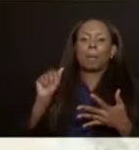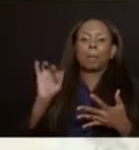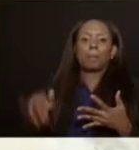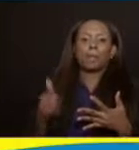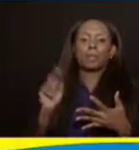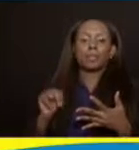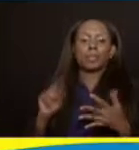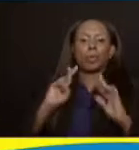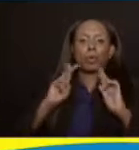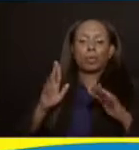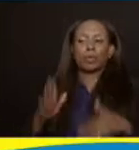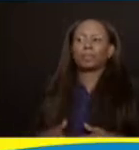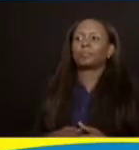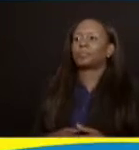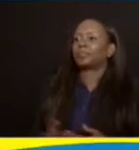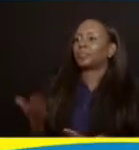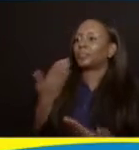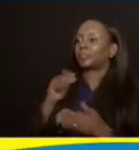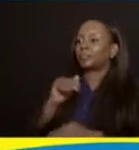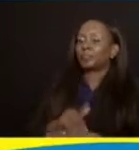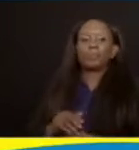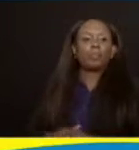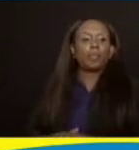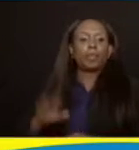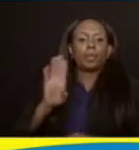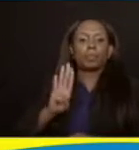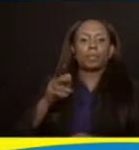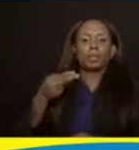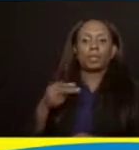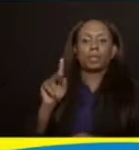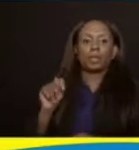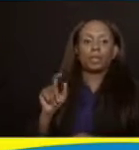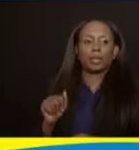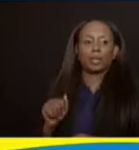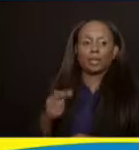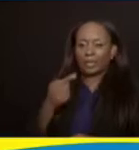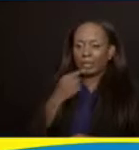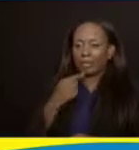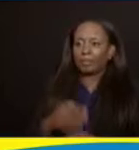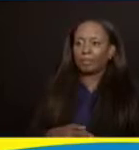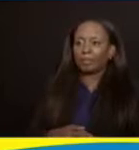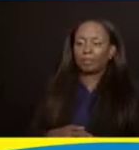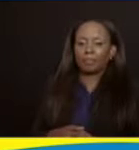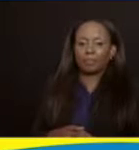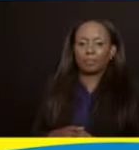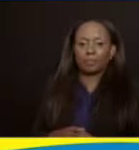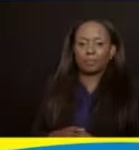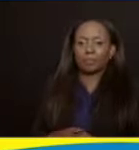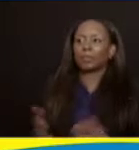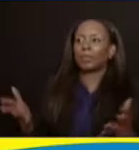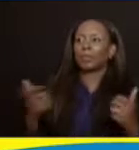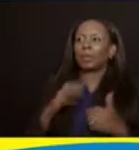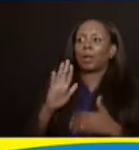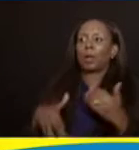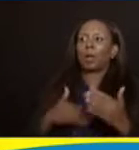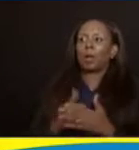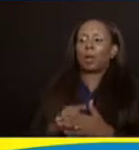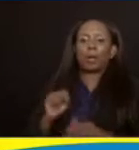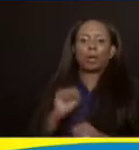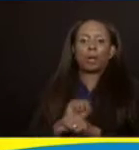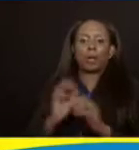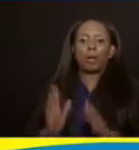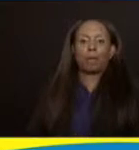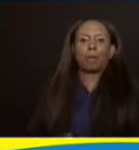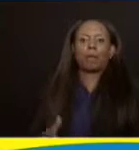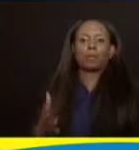Minister. The Barbados Hotel and Tourism Association has said they wanted all of their employees to be vaccinated